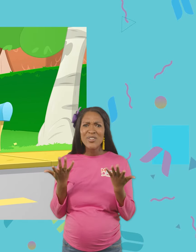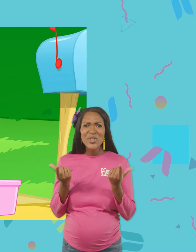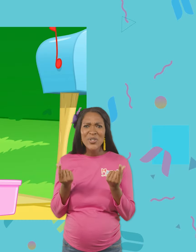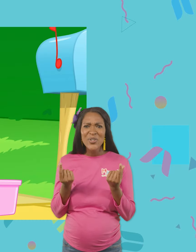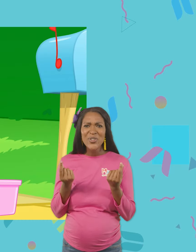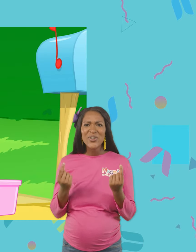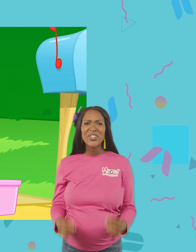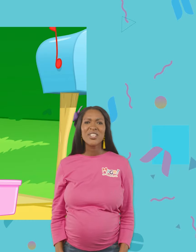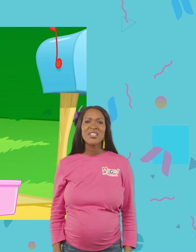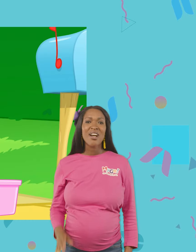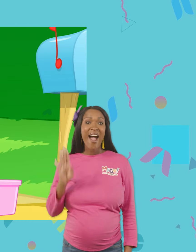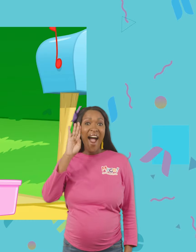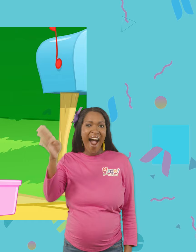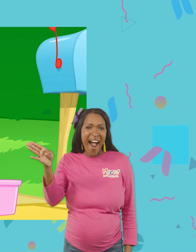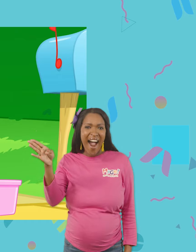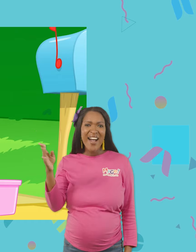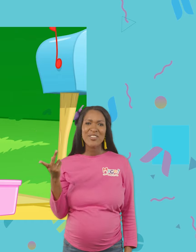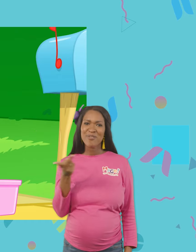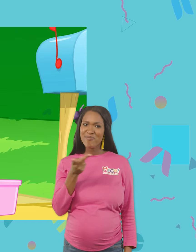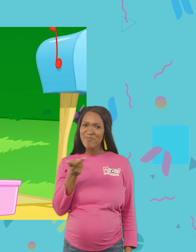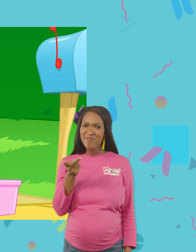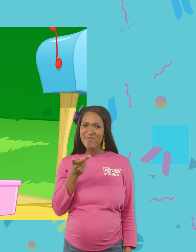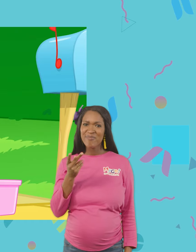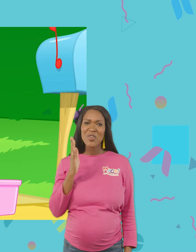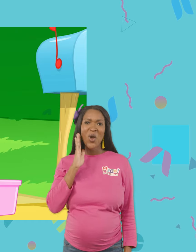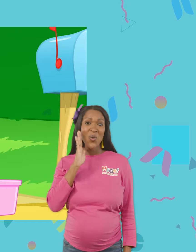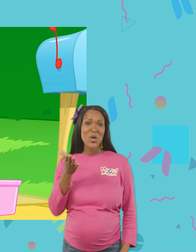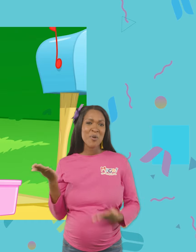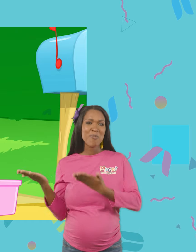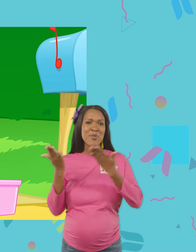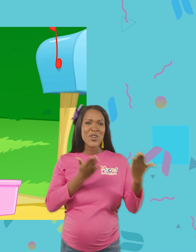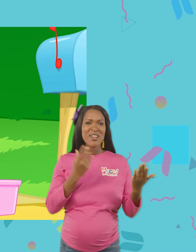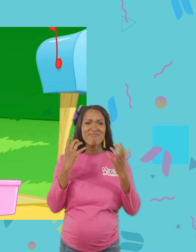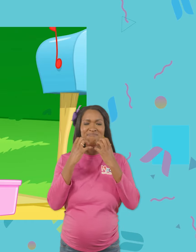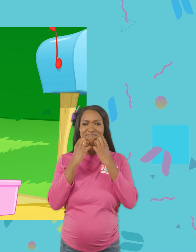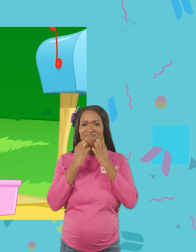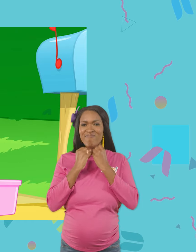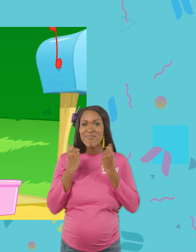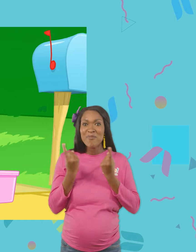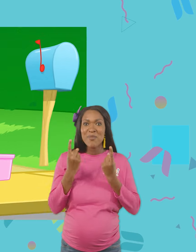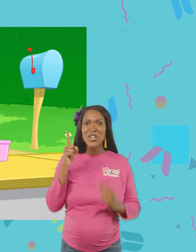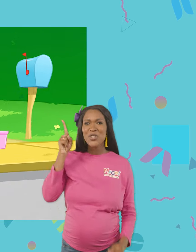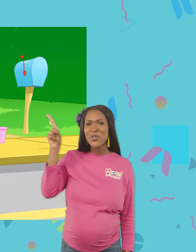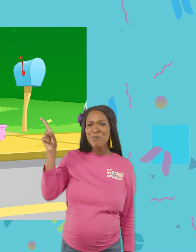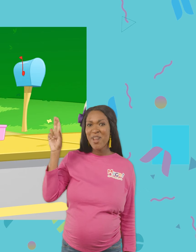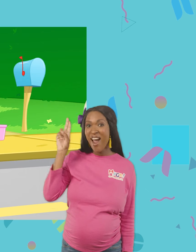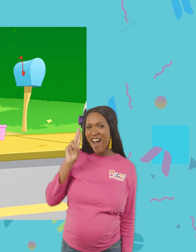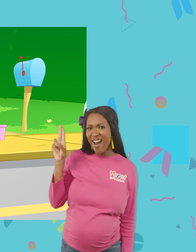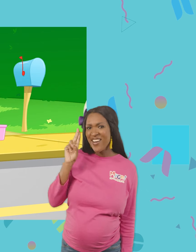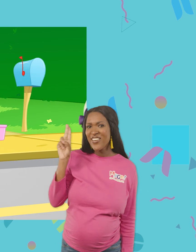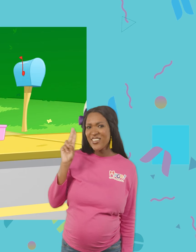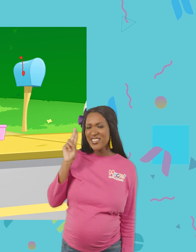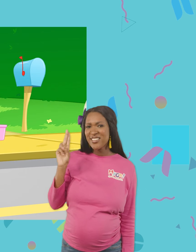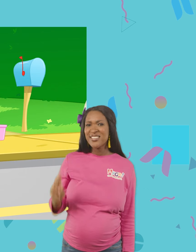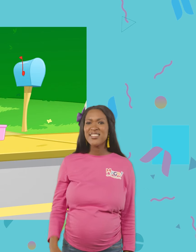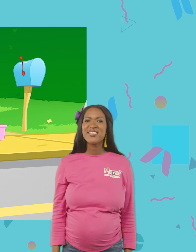Doing? Hi, Mila and Morphle. I was going to bring something very valuable to my uncle.